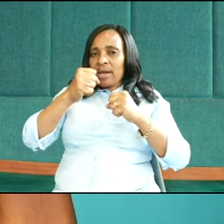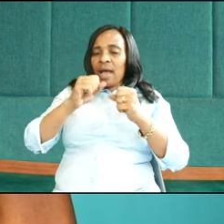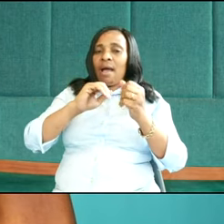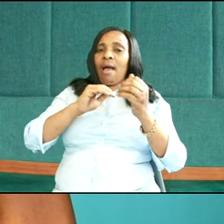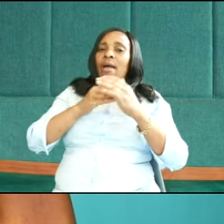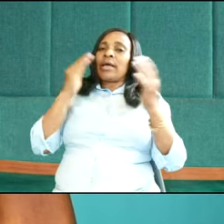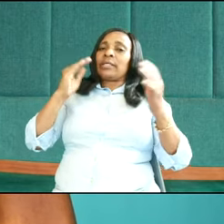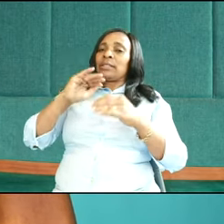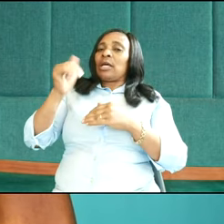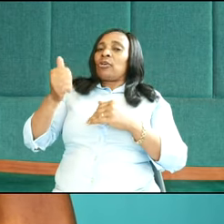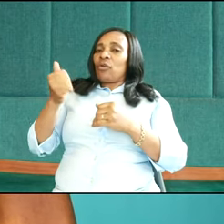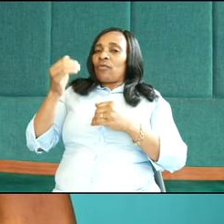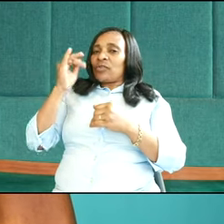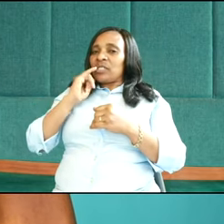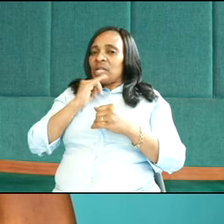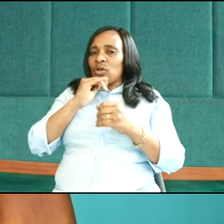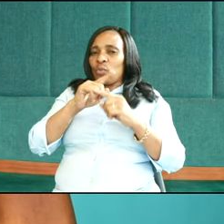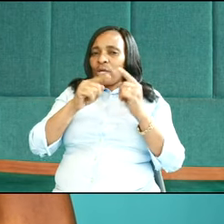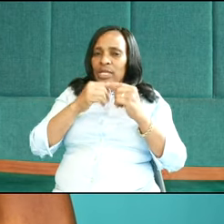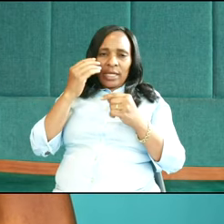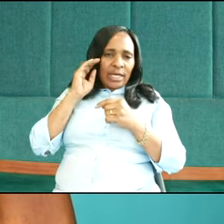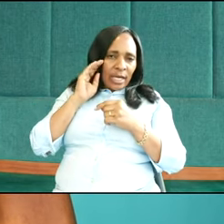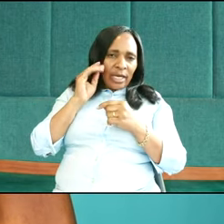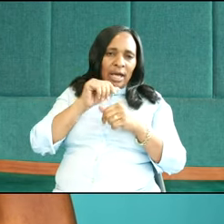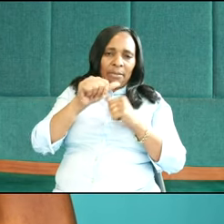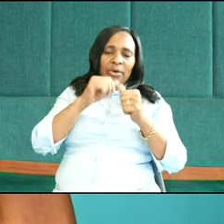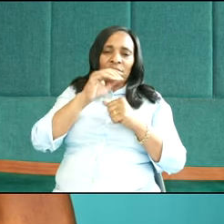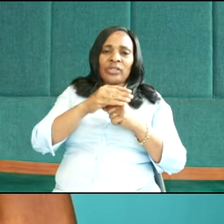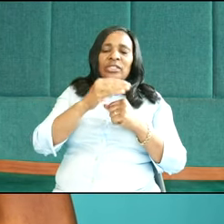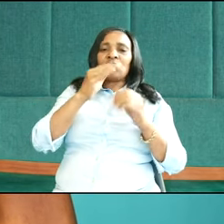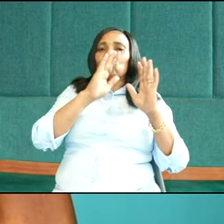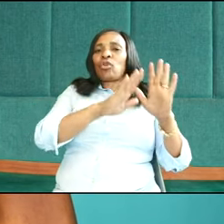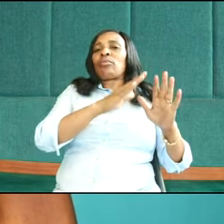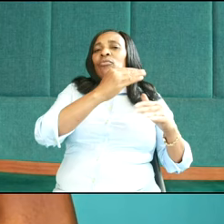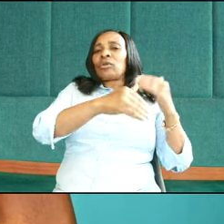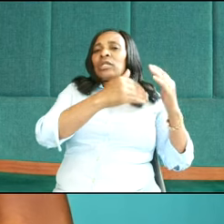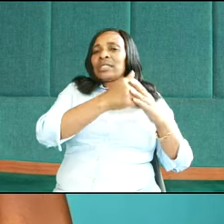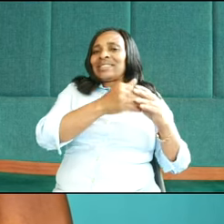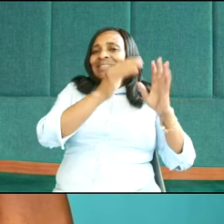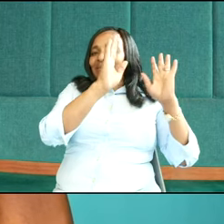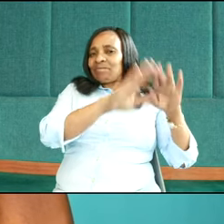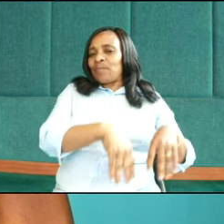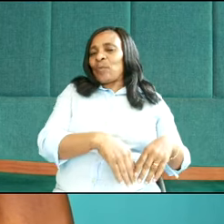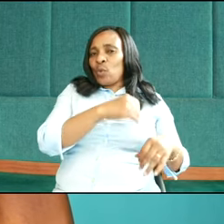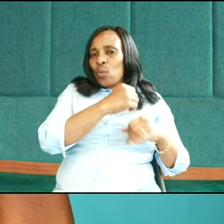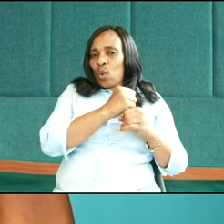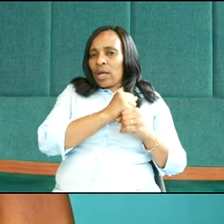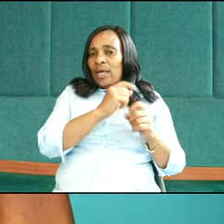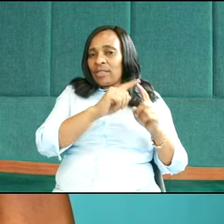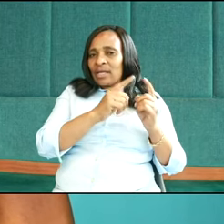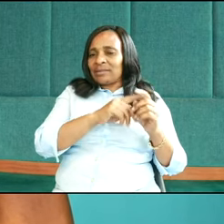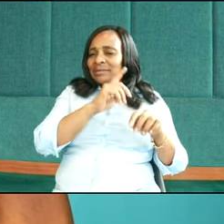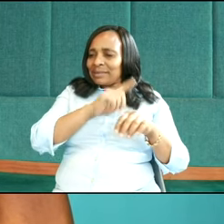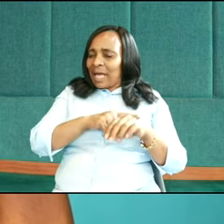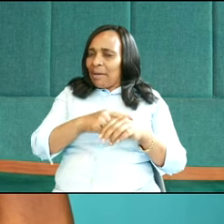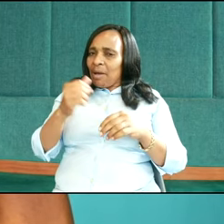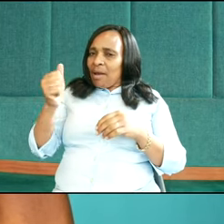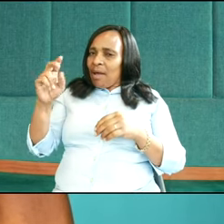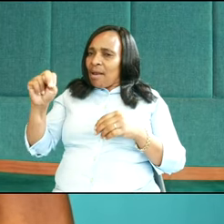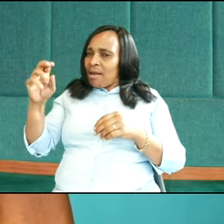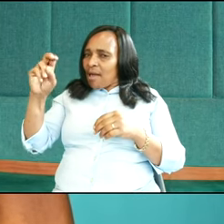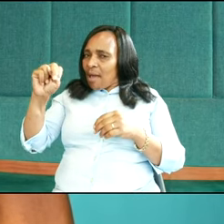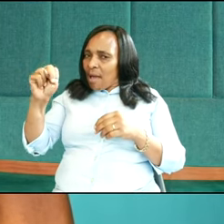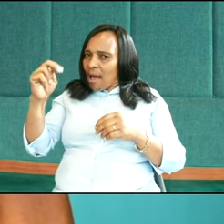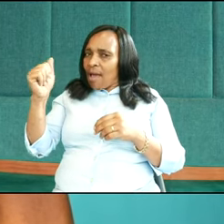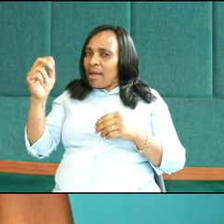Israel. When Baasha heard of this, he stopped building Ramah and abandoned his work. At the time, Hanani the seer came to